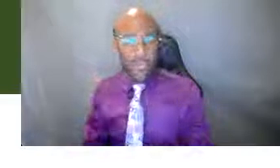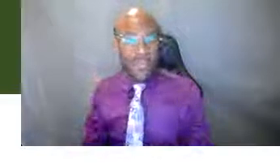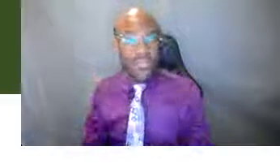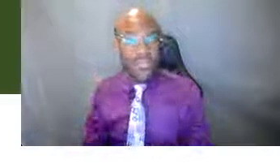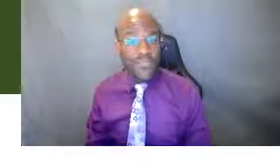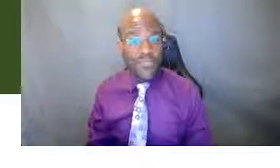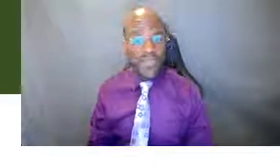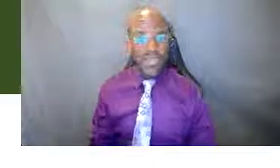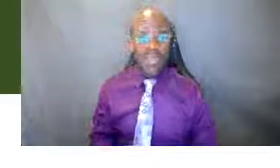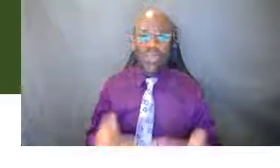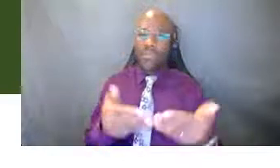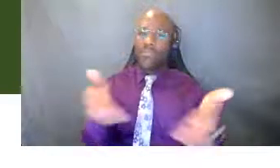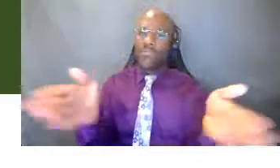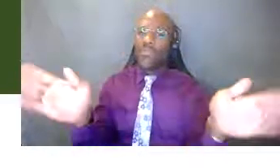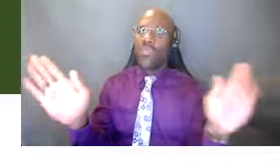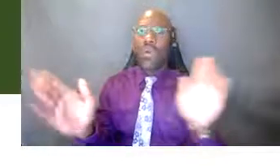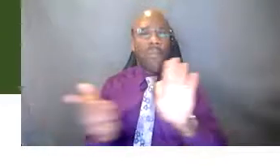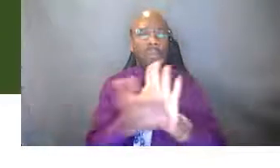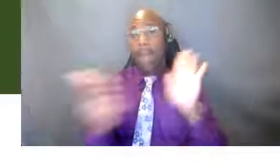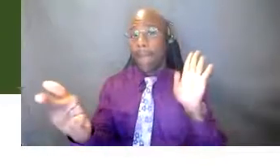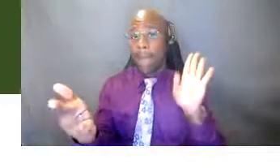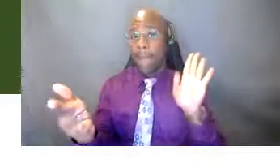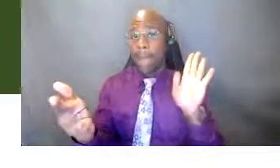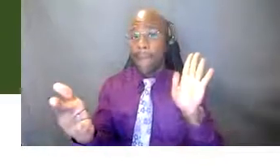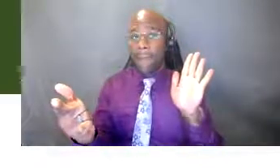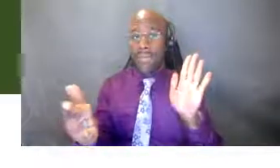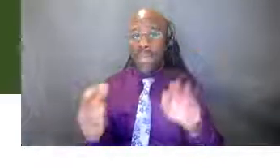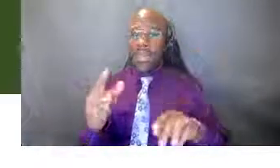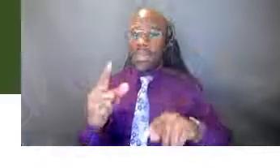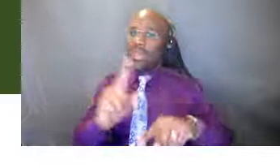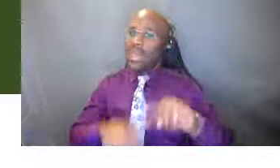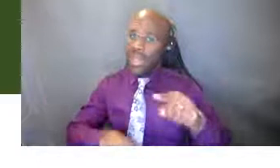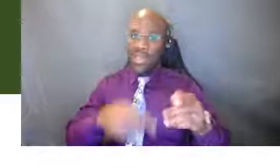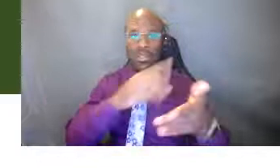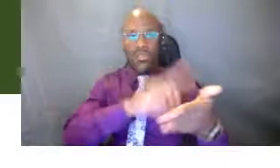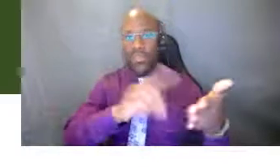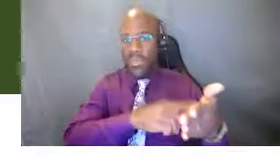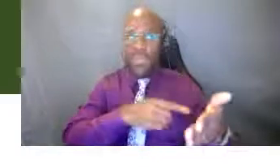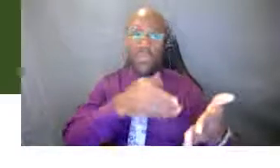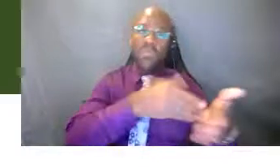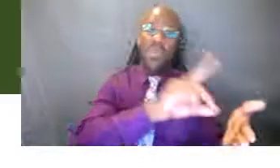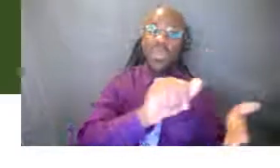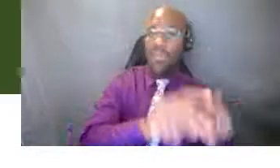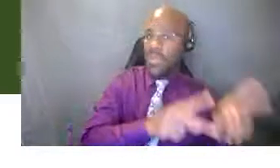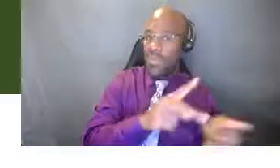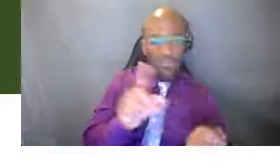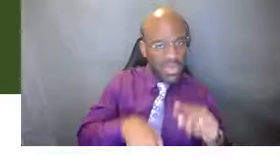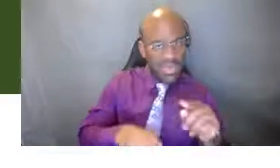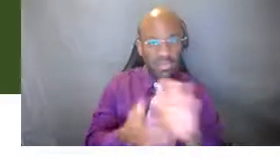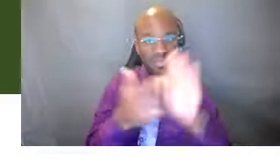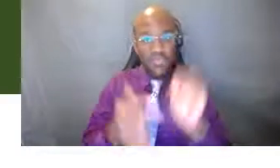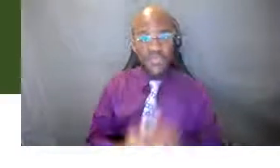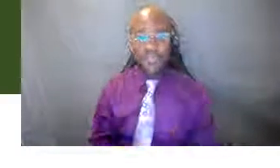very broad prohibition against disability-based discrimination. And public entities